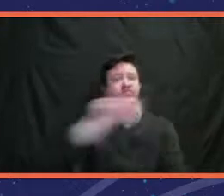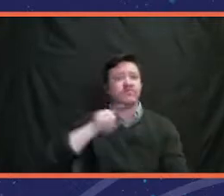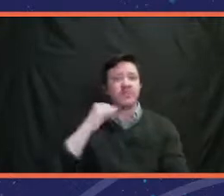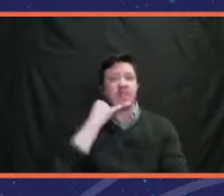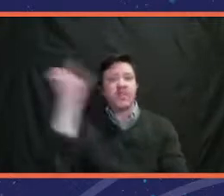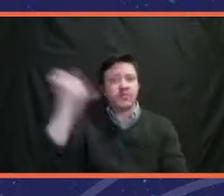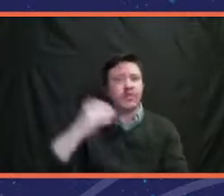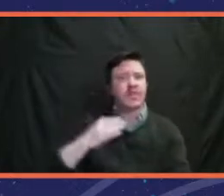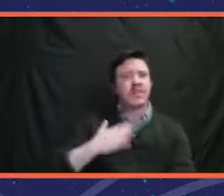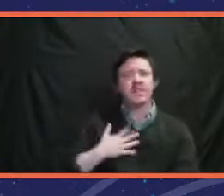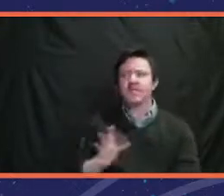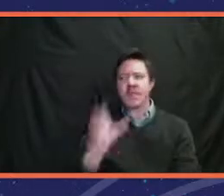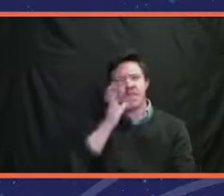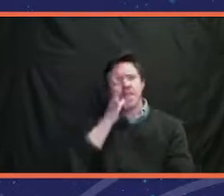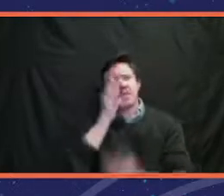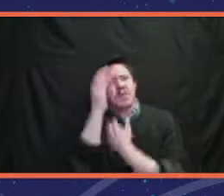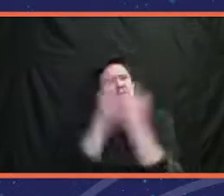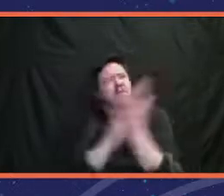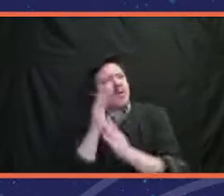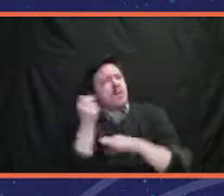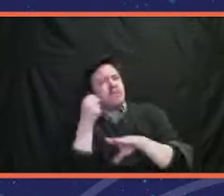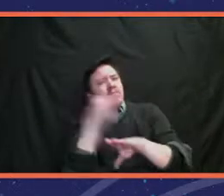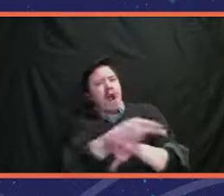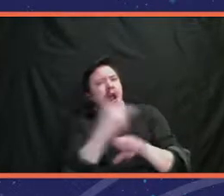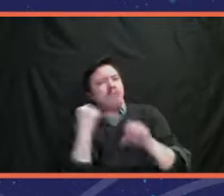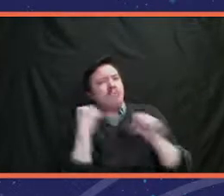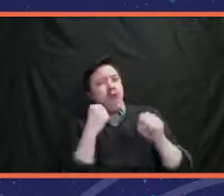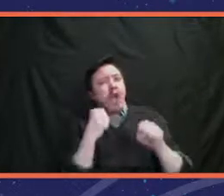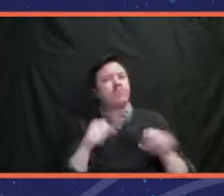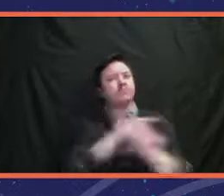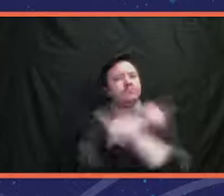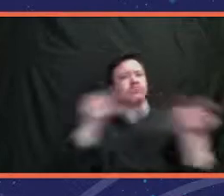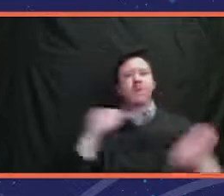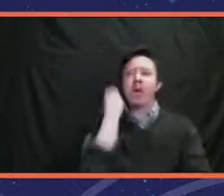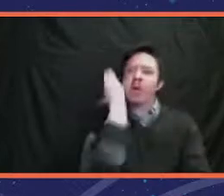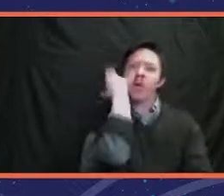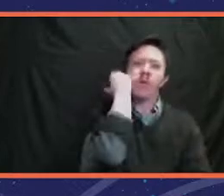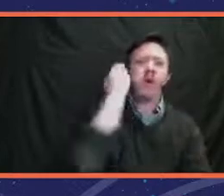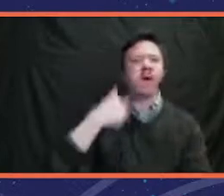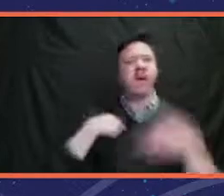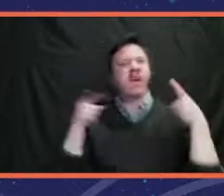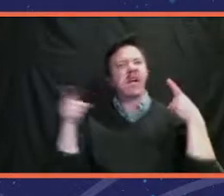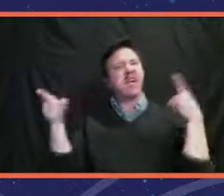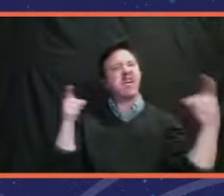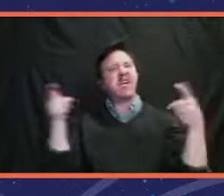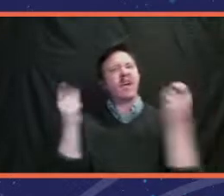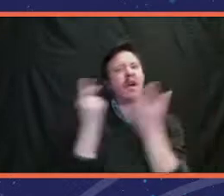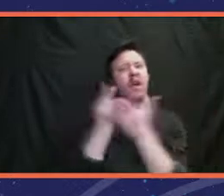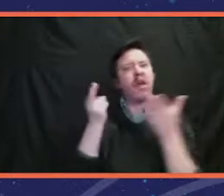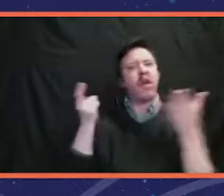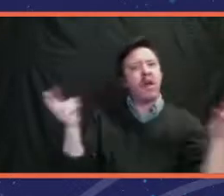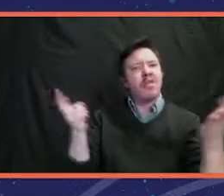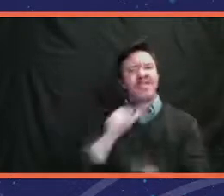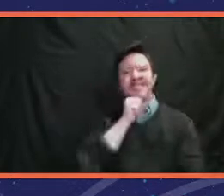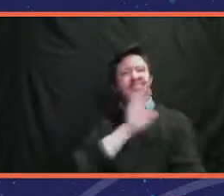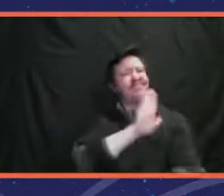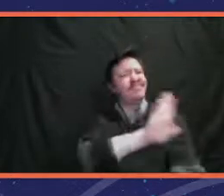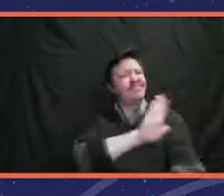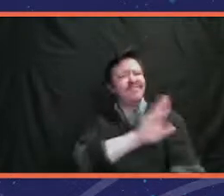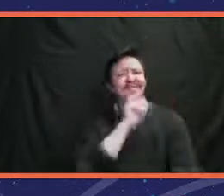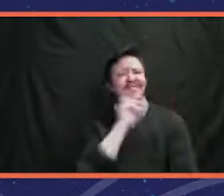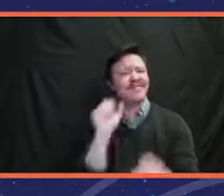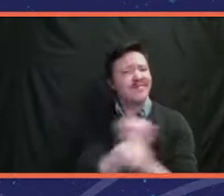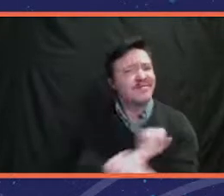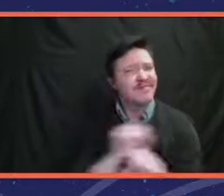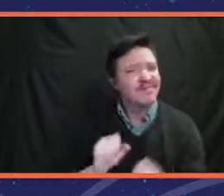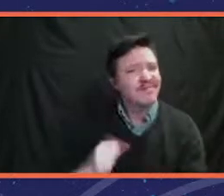than theirs. So they like to play pretend that they're rulers of resources that they never really own. But we will always